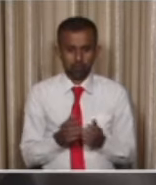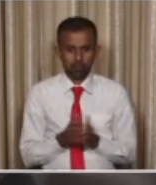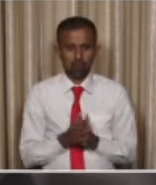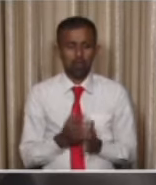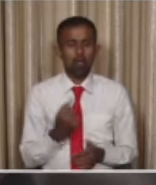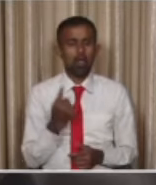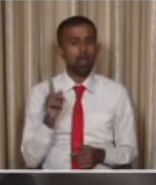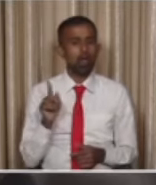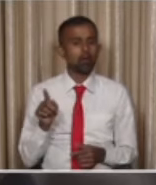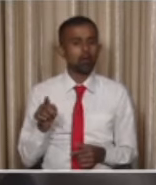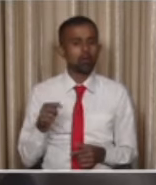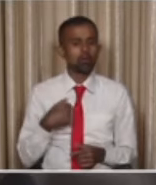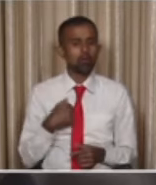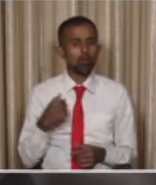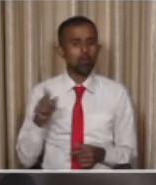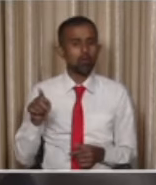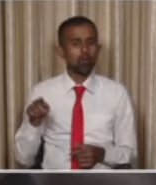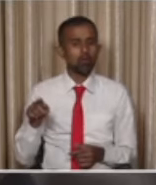Vai Cholal